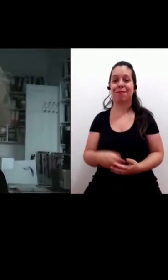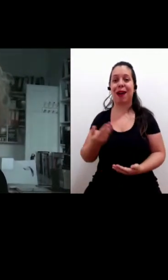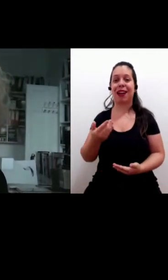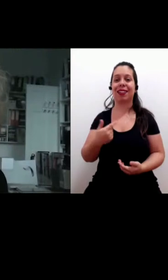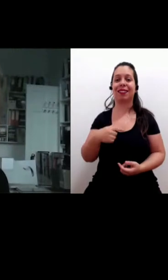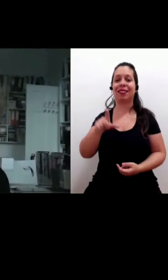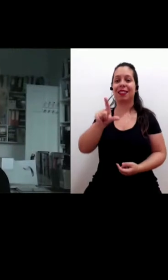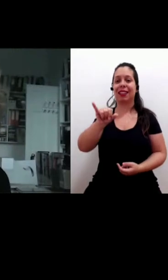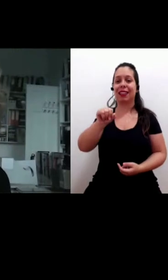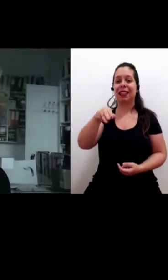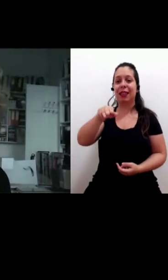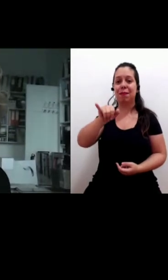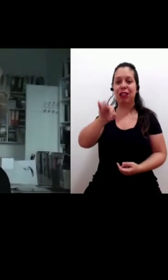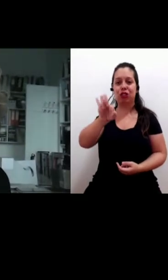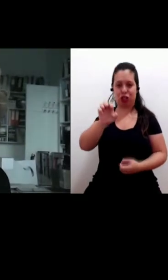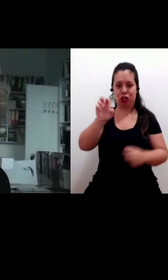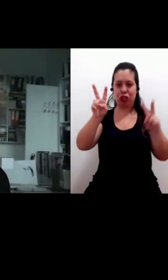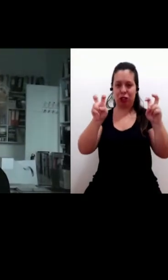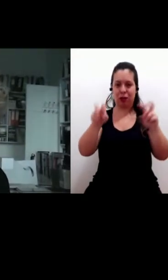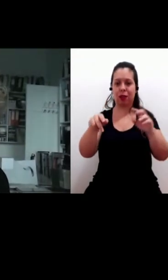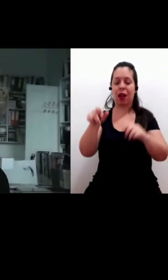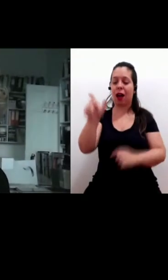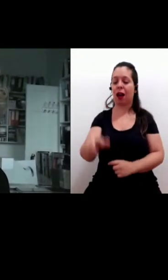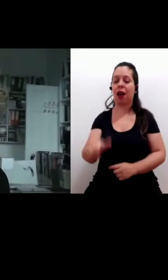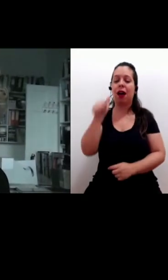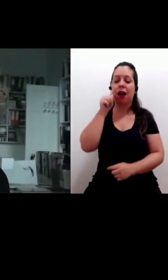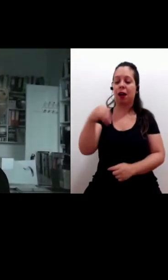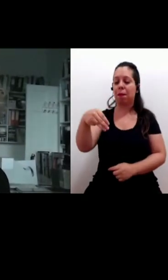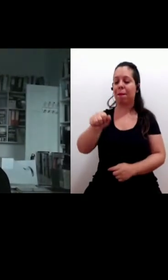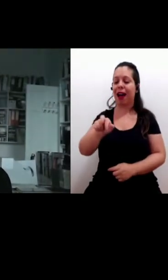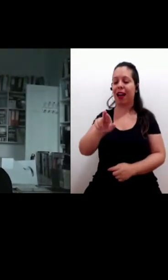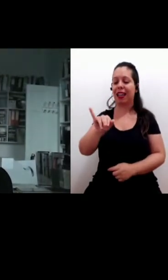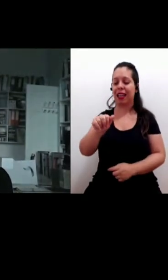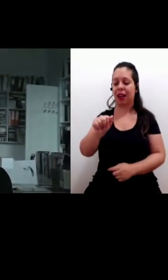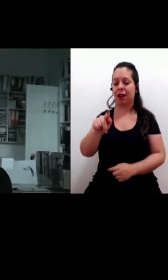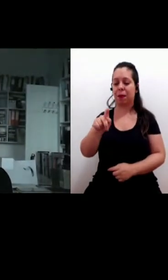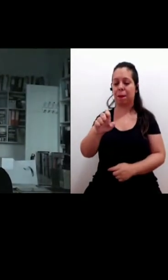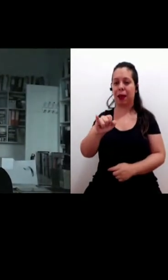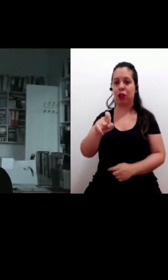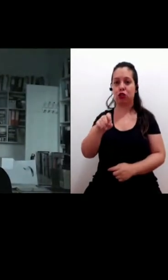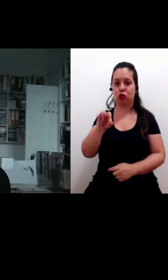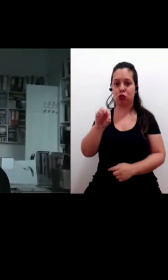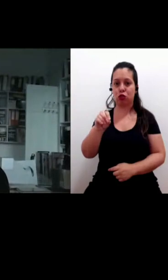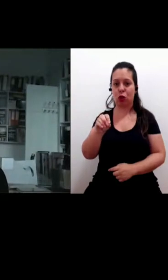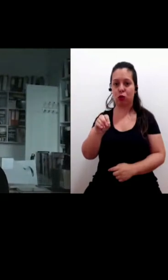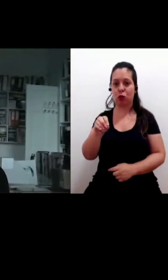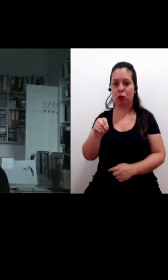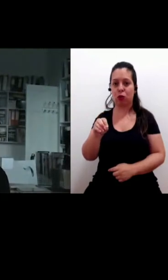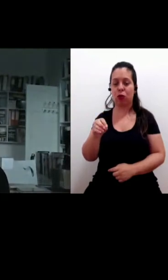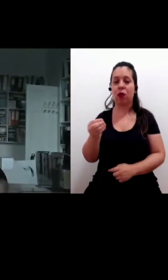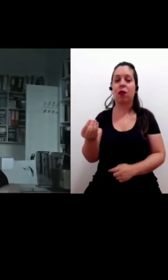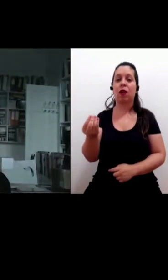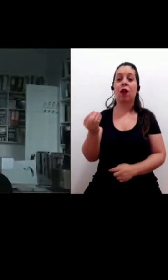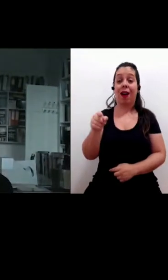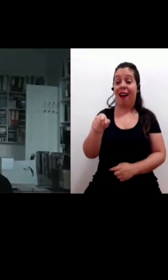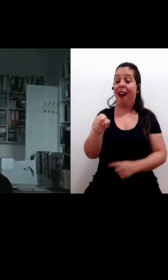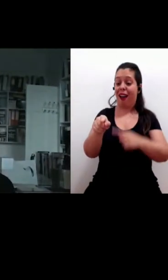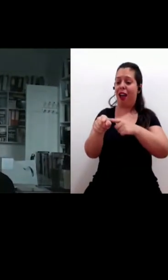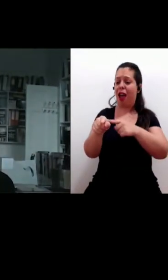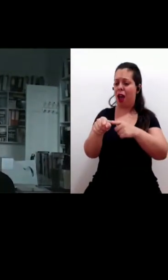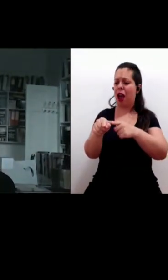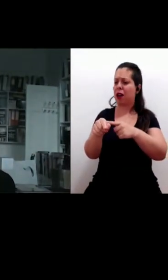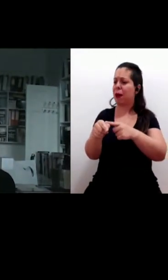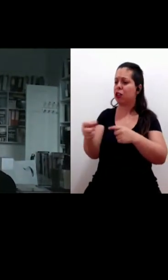for example, where it was. Maria Peixoto, yes. Because it was innovative. It was avant-garde. So I